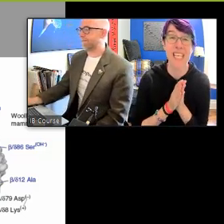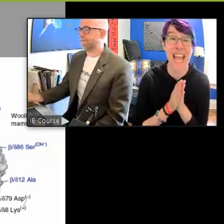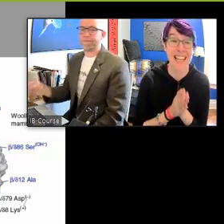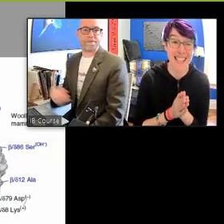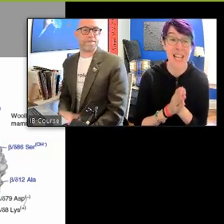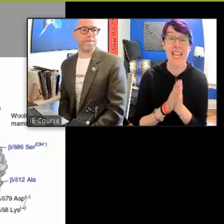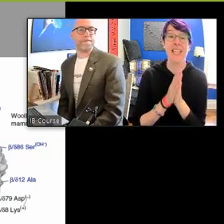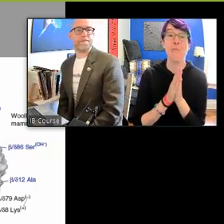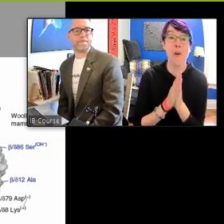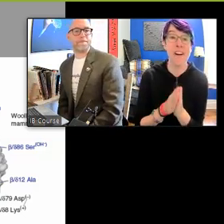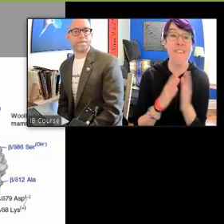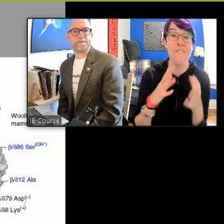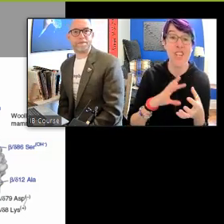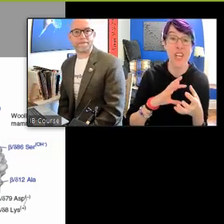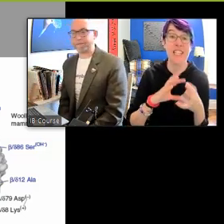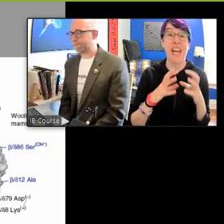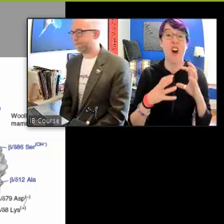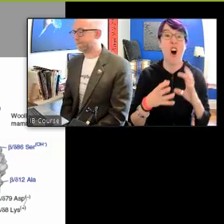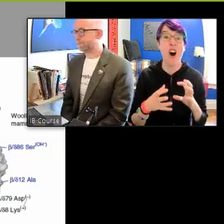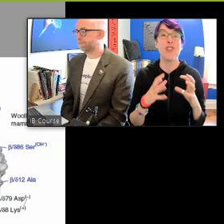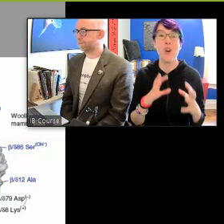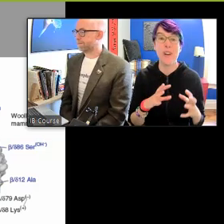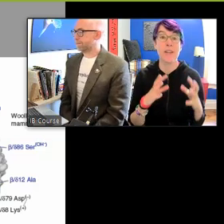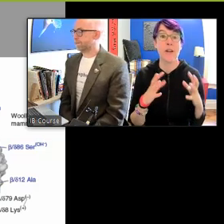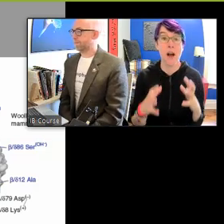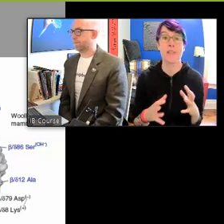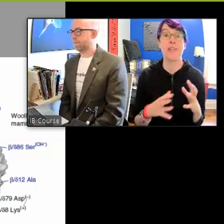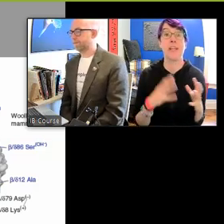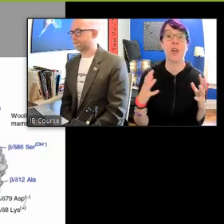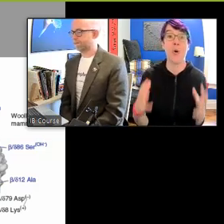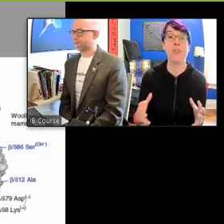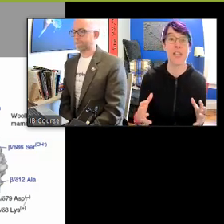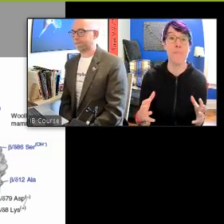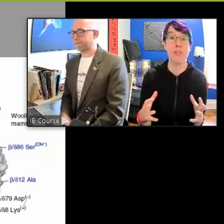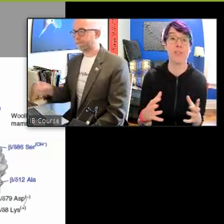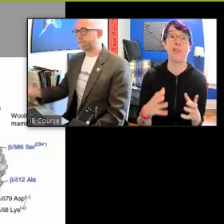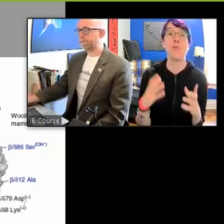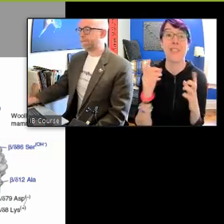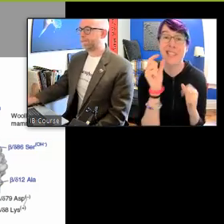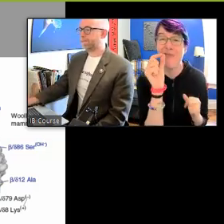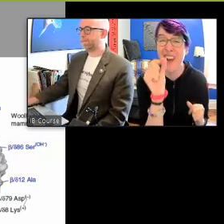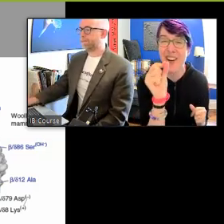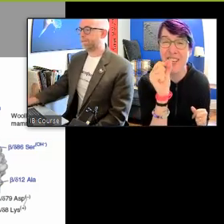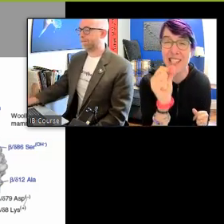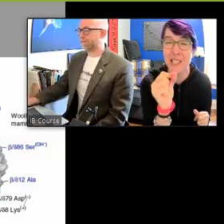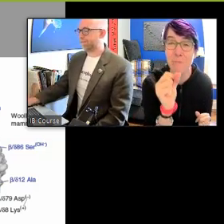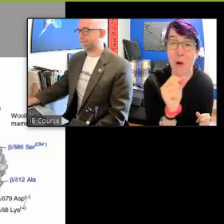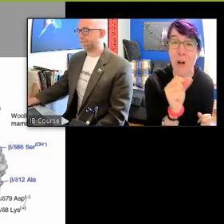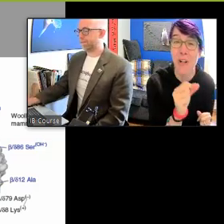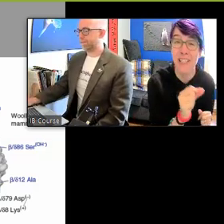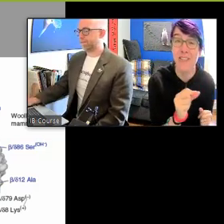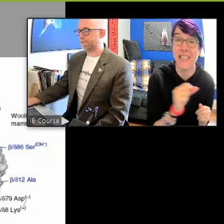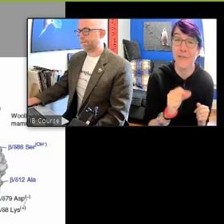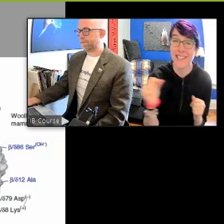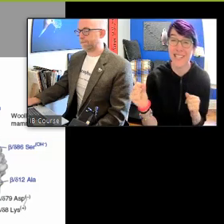So yes, it is more efficient at offloading oxygen in colder temperatures due to very